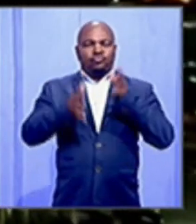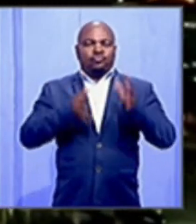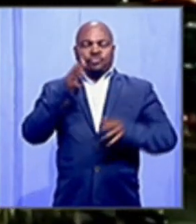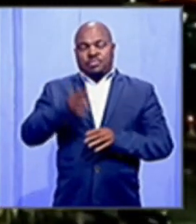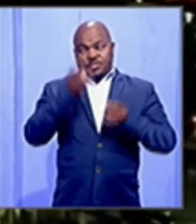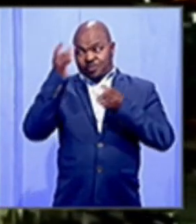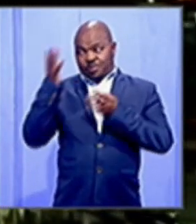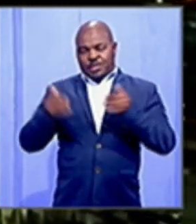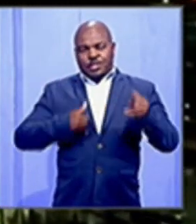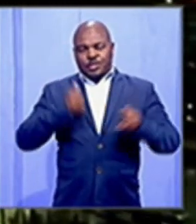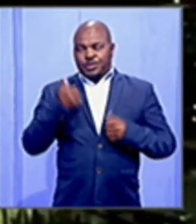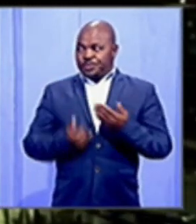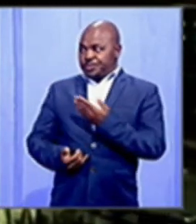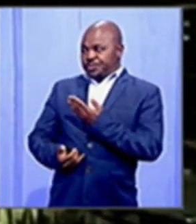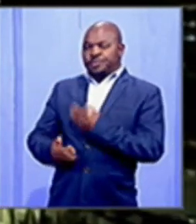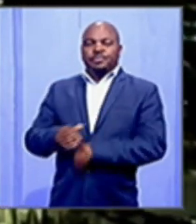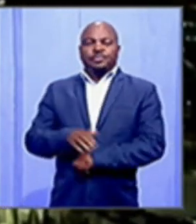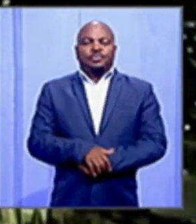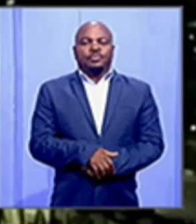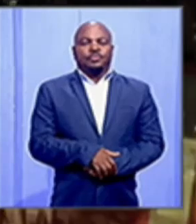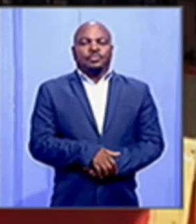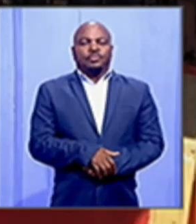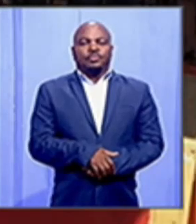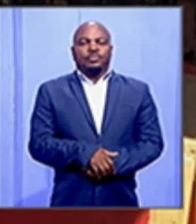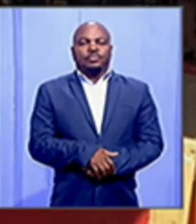iketse mmogo ka tshedimosetso.